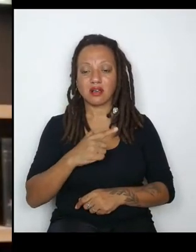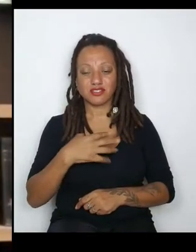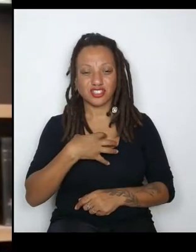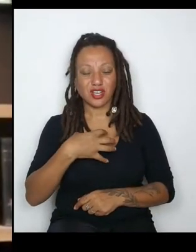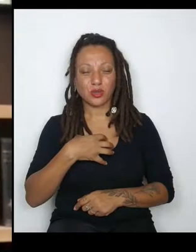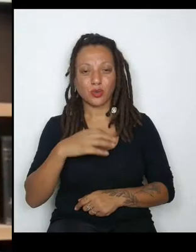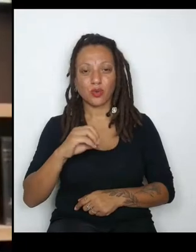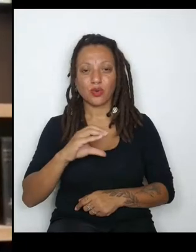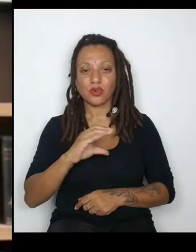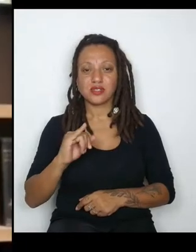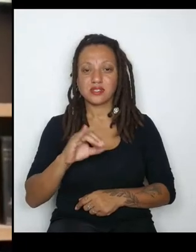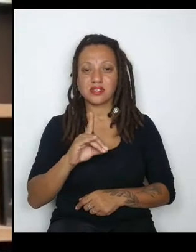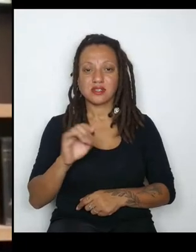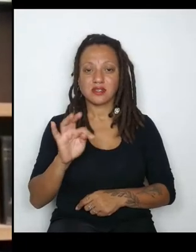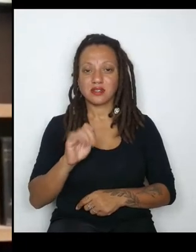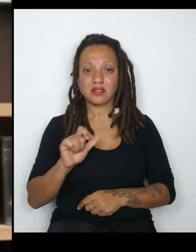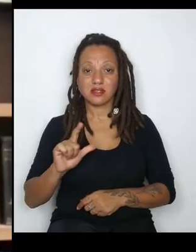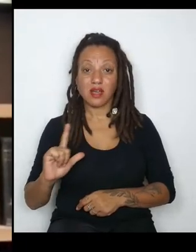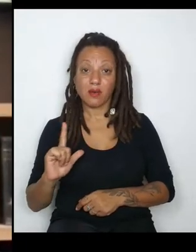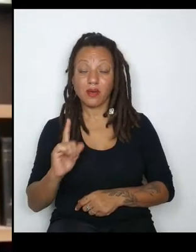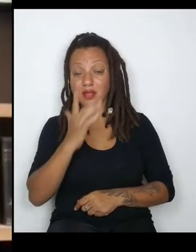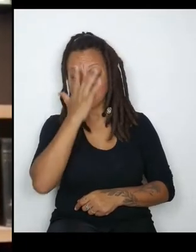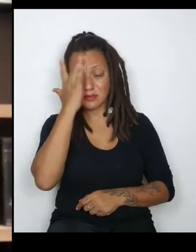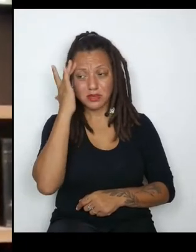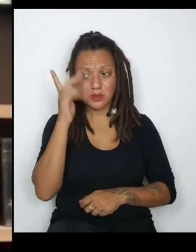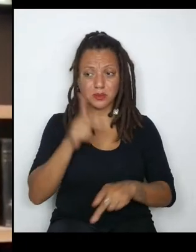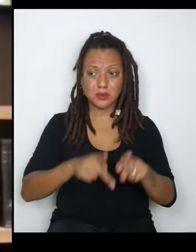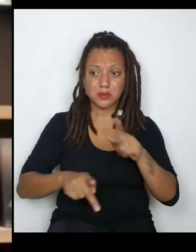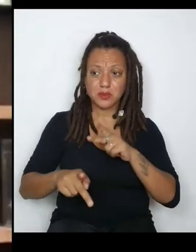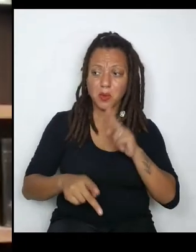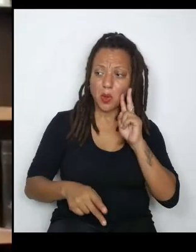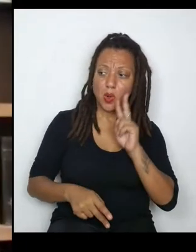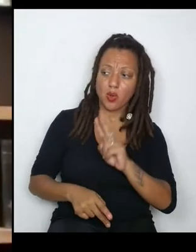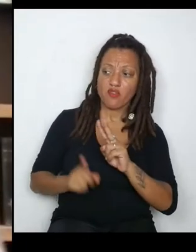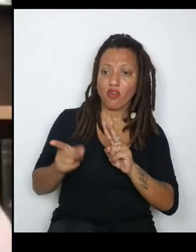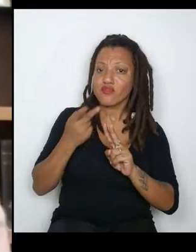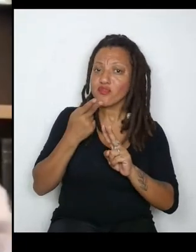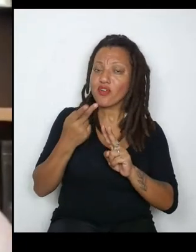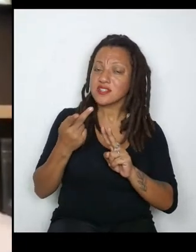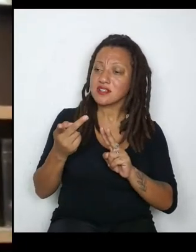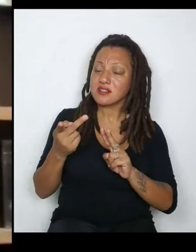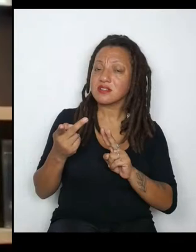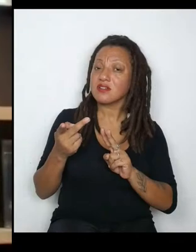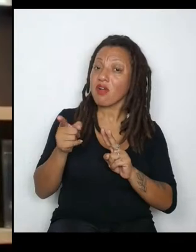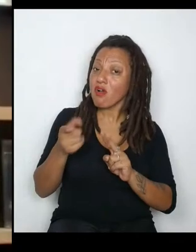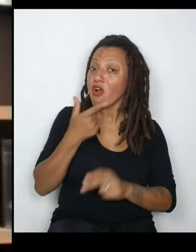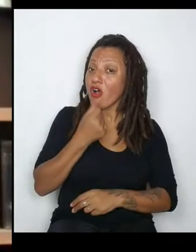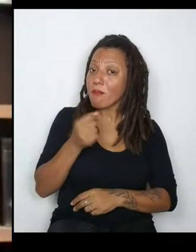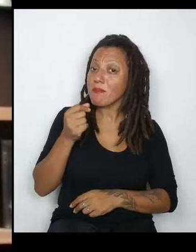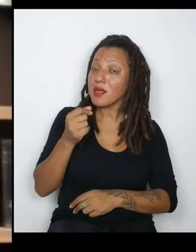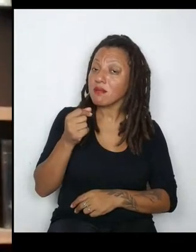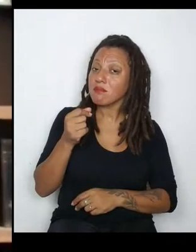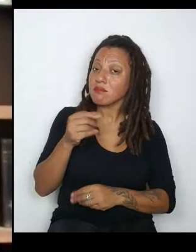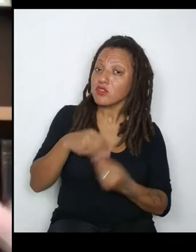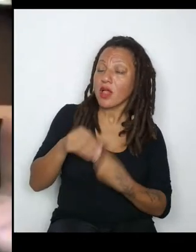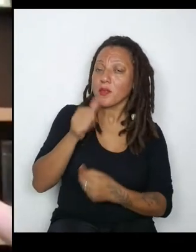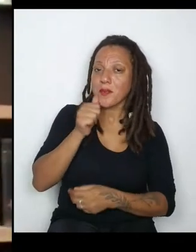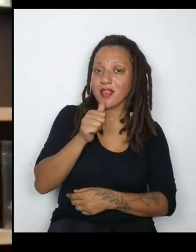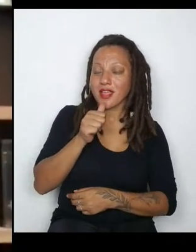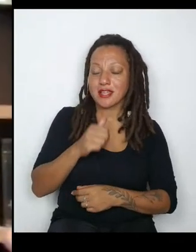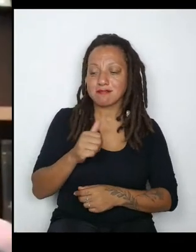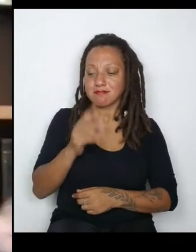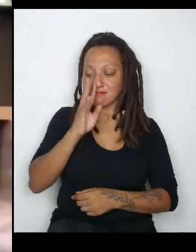woman um he subsequently perhaps embarrassed by his designation cut his long hair and dispensed with the buffalo bill but